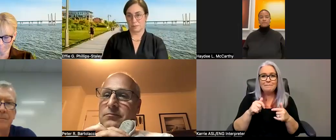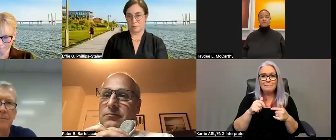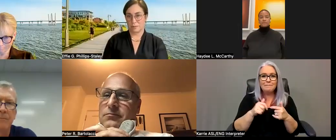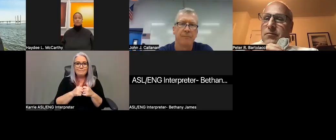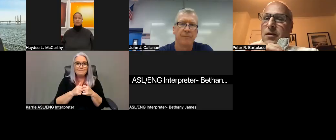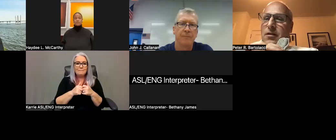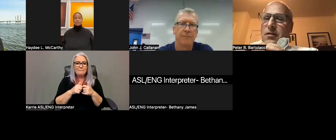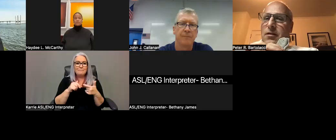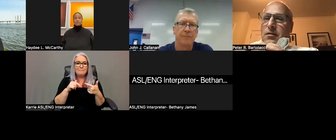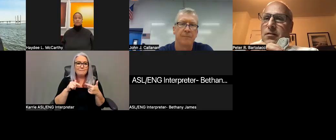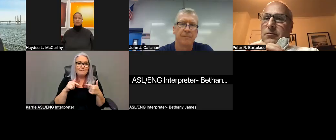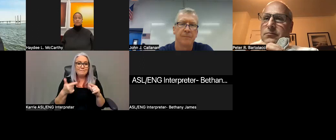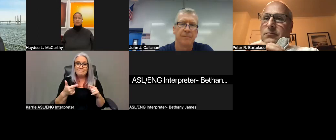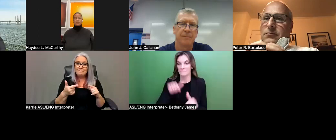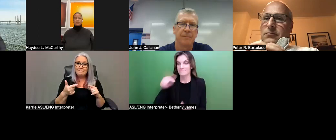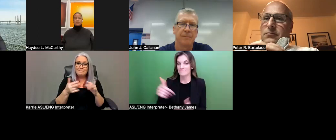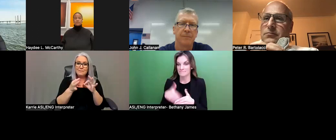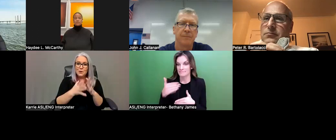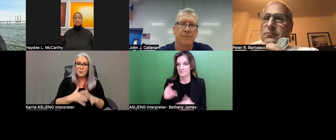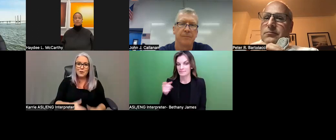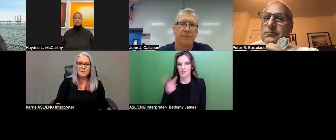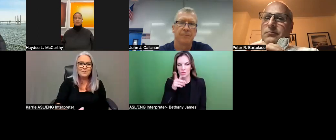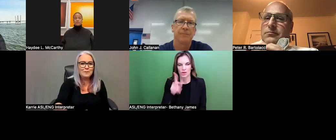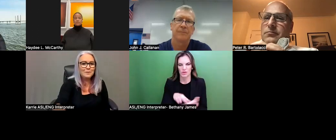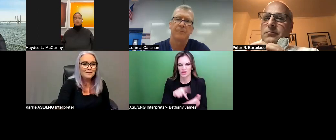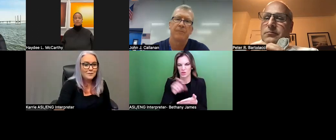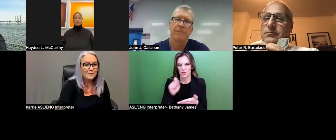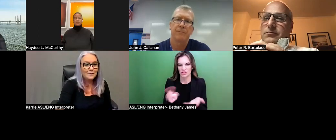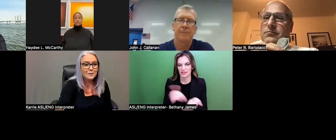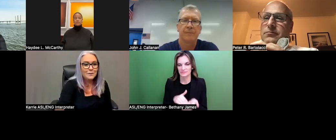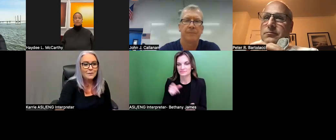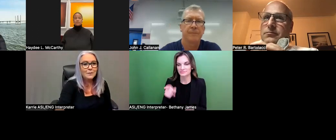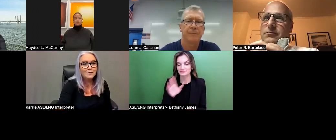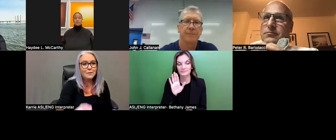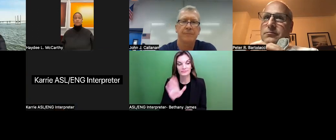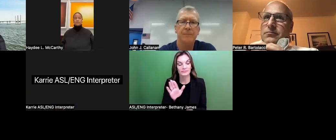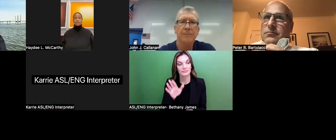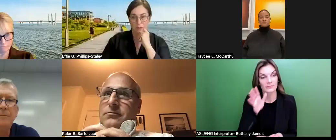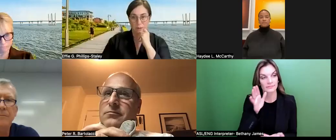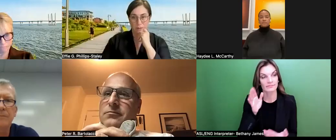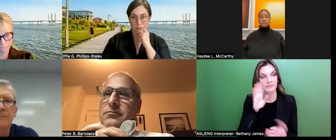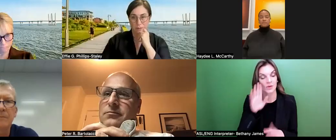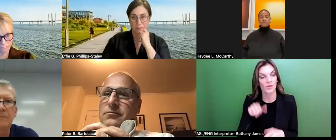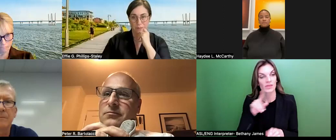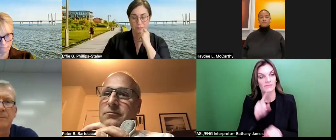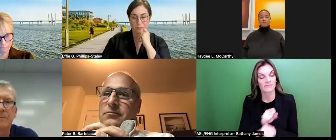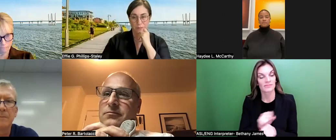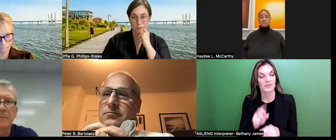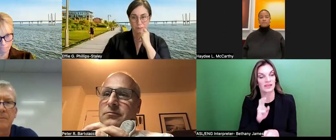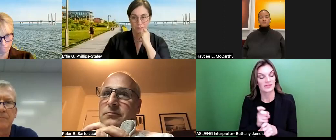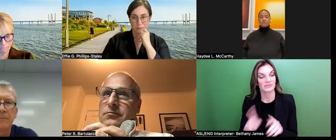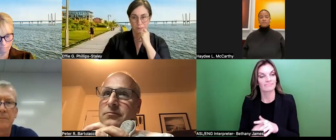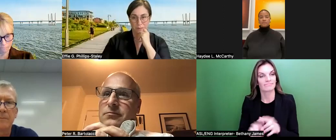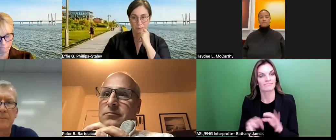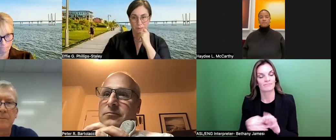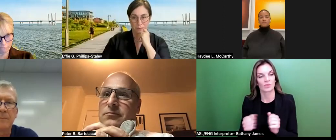Mr. Bartolacci, you're next. I'm just going to read the question one more time. How would you overcome the difficulties of productively utilizing the